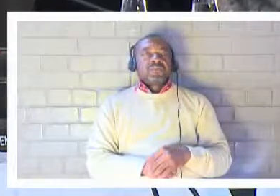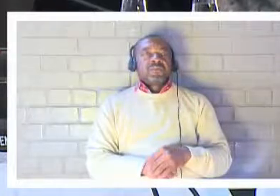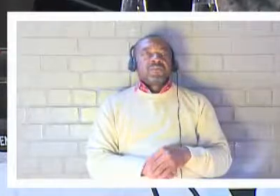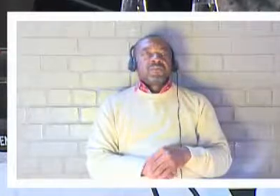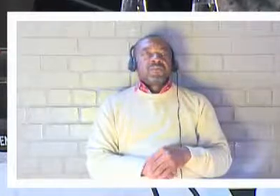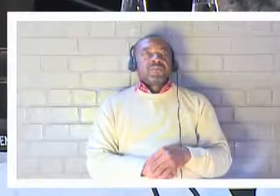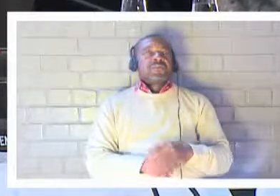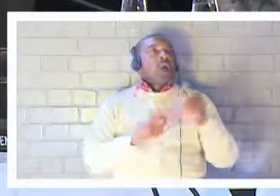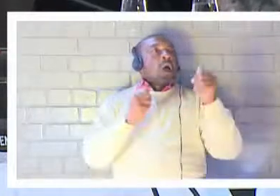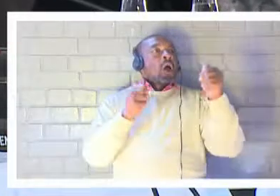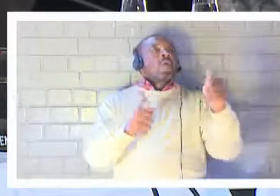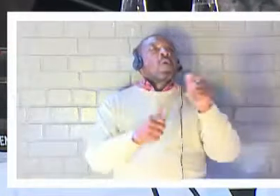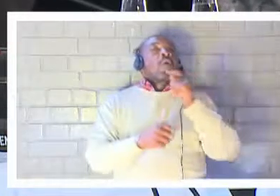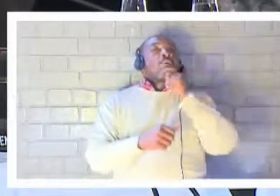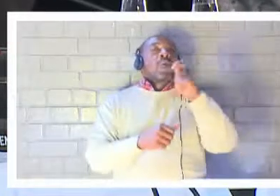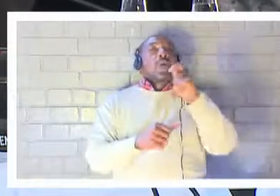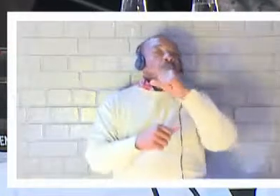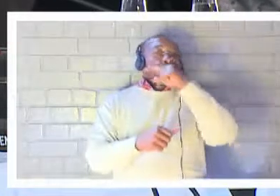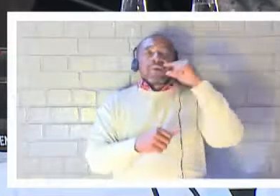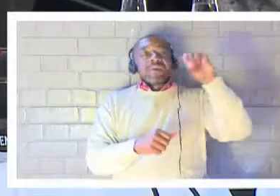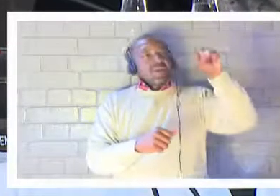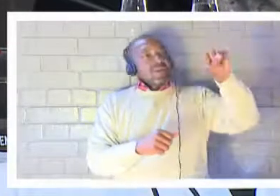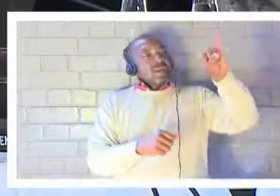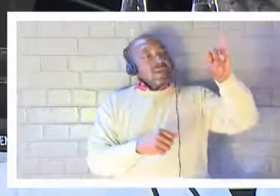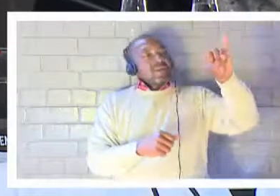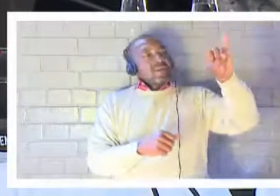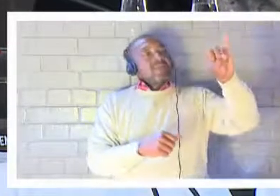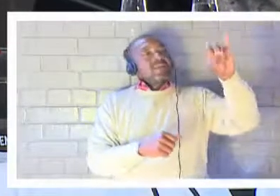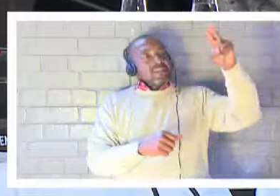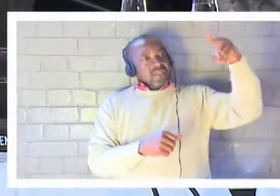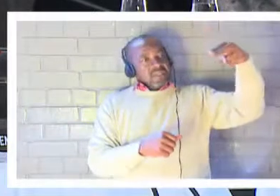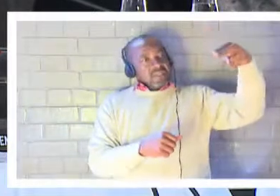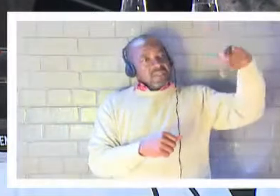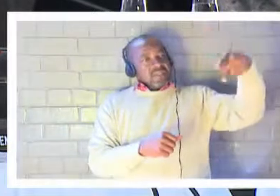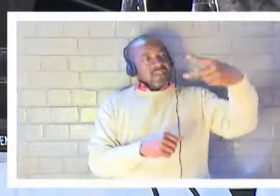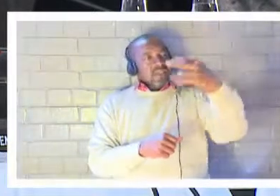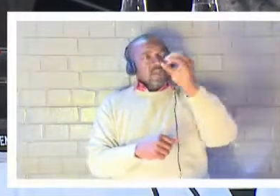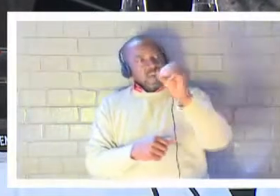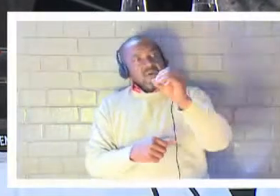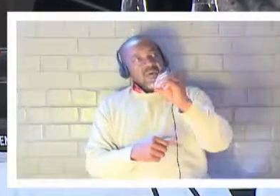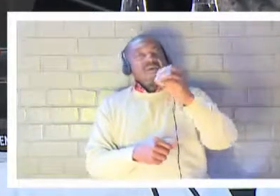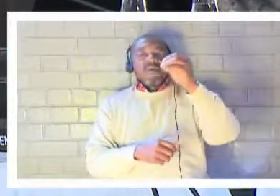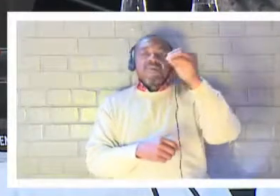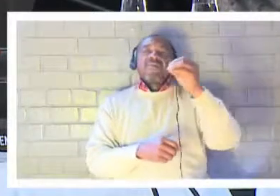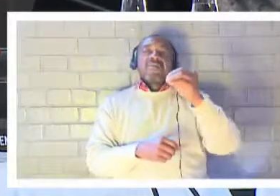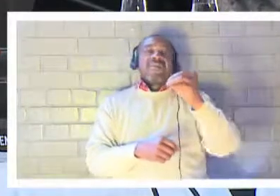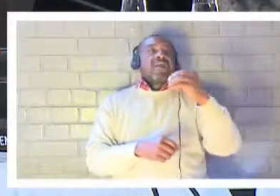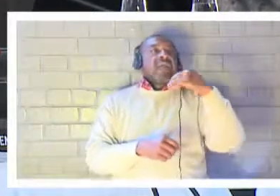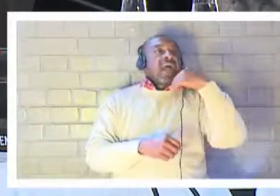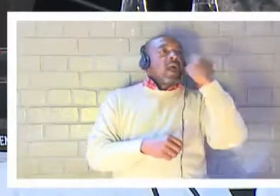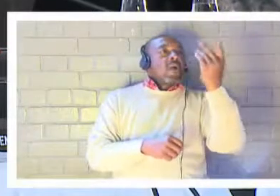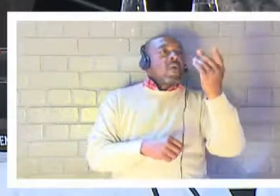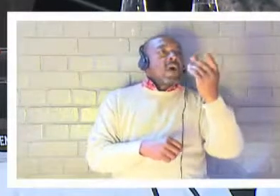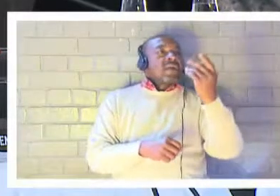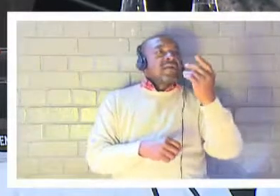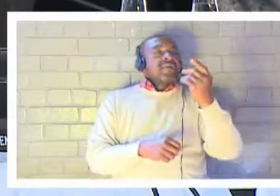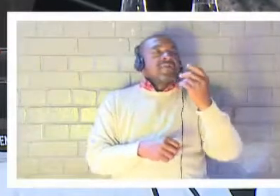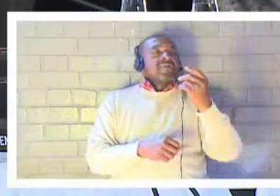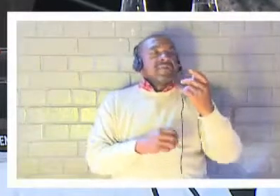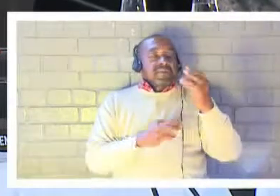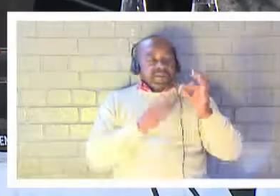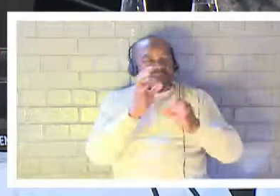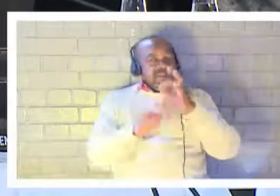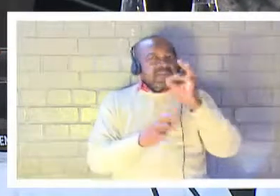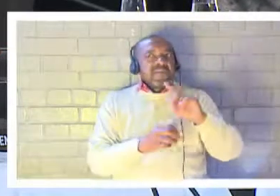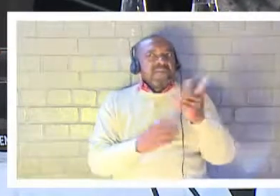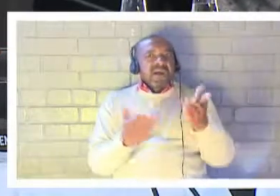one. Good morning, Chair. My name is Siponchanga, Facility Maintenance, Galtonville Hospital. I'd also like to throw my spanner in the works,